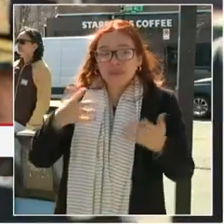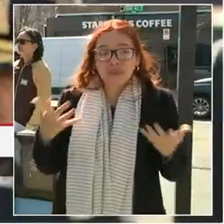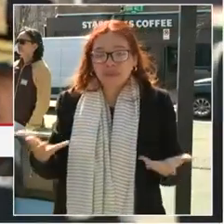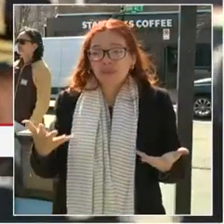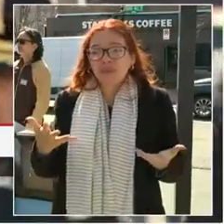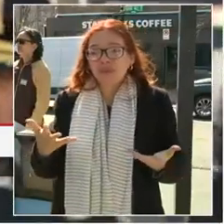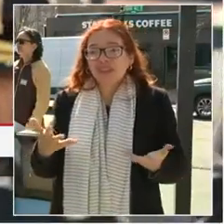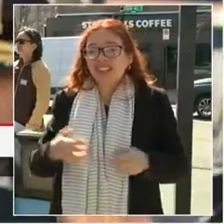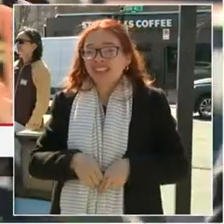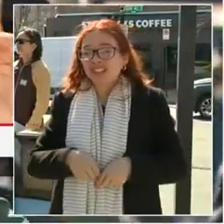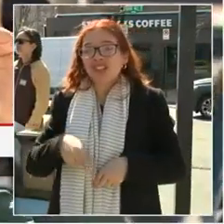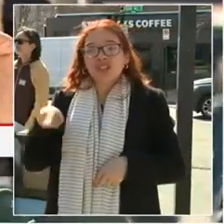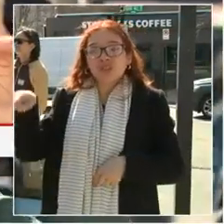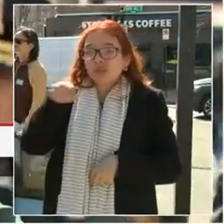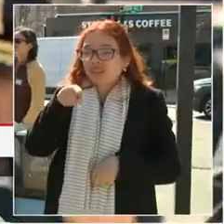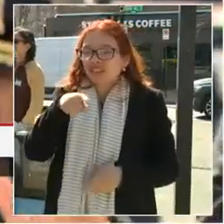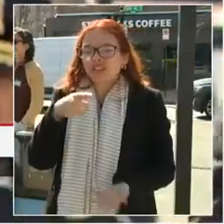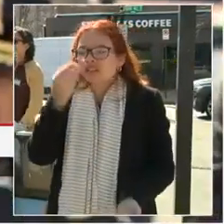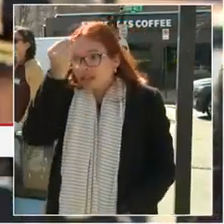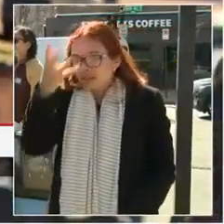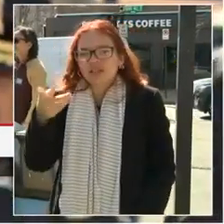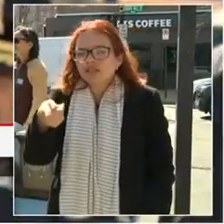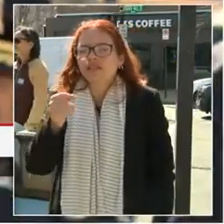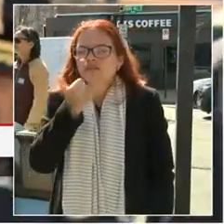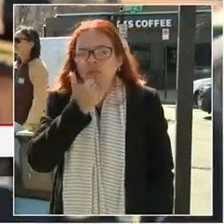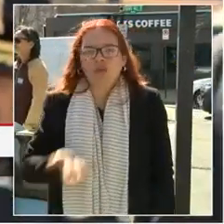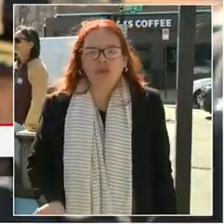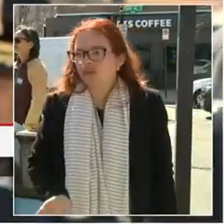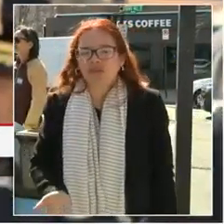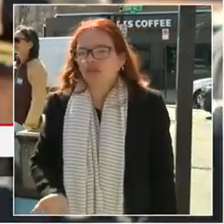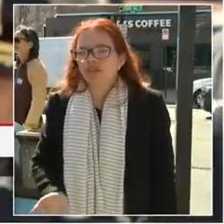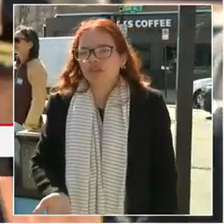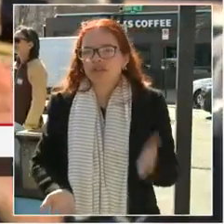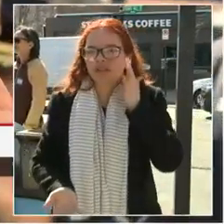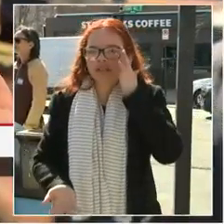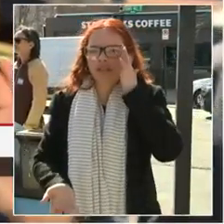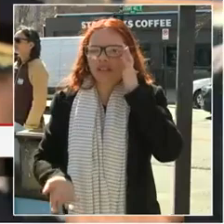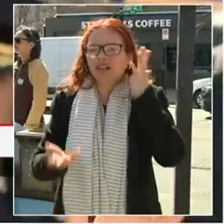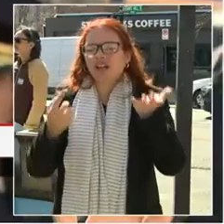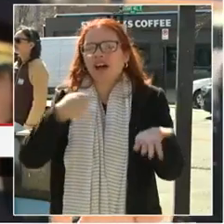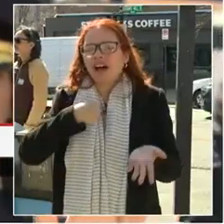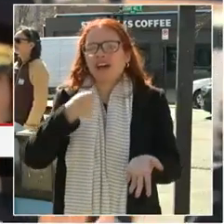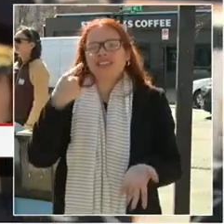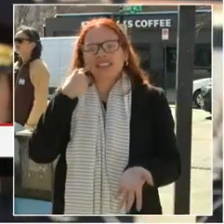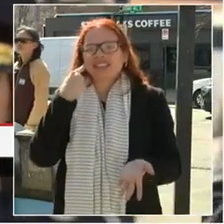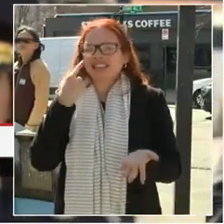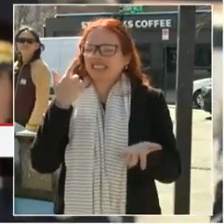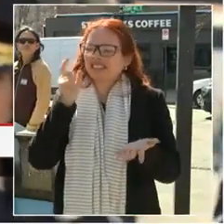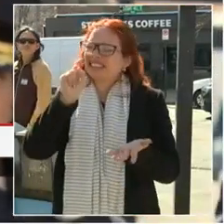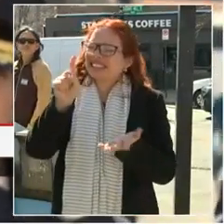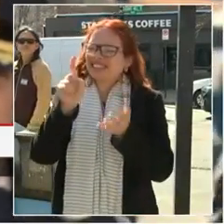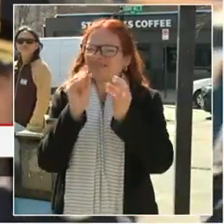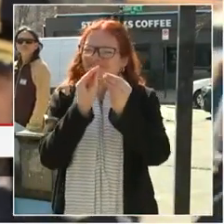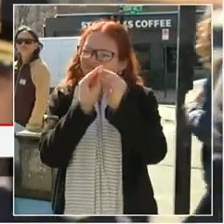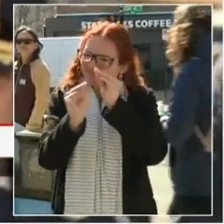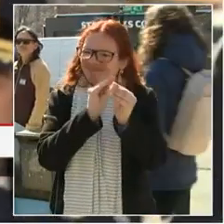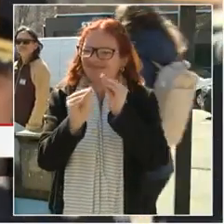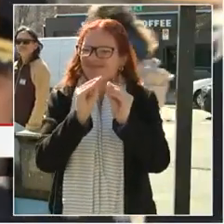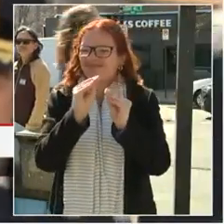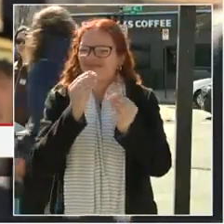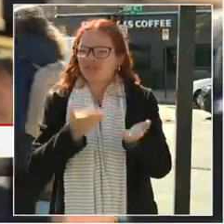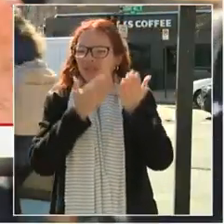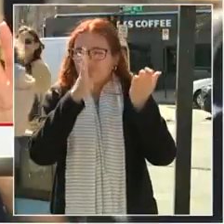Those things are wrong. And so I believe that there are ways to affix that bill. I advanced my recommendations to